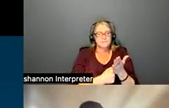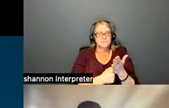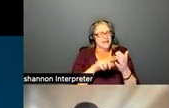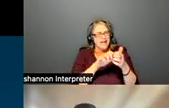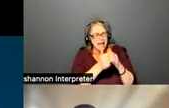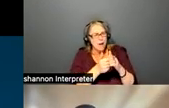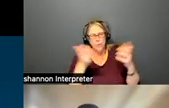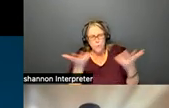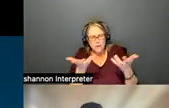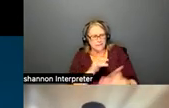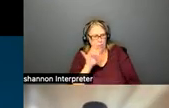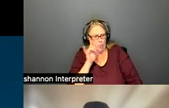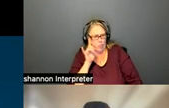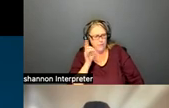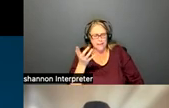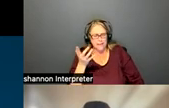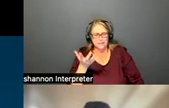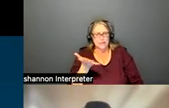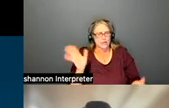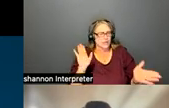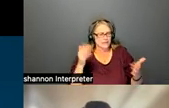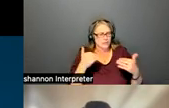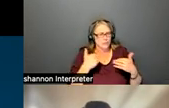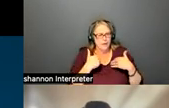what does it look like to have